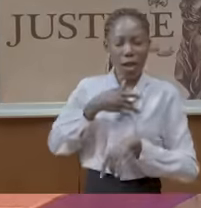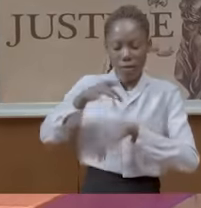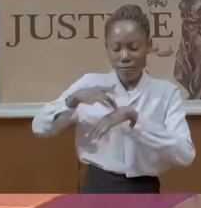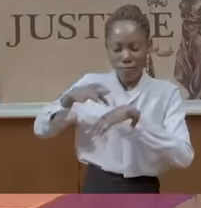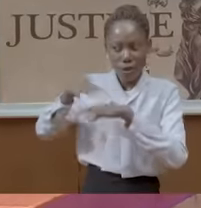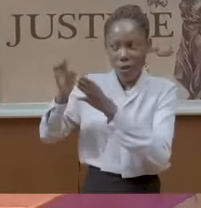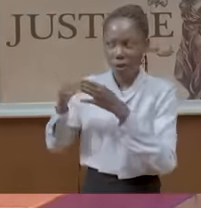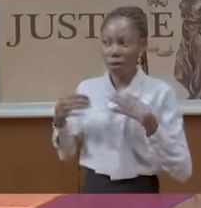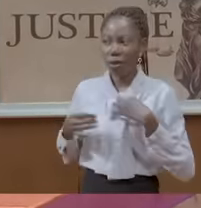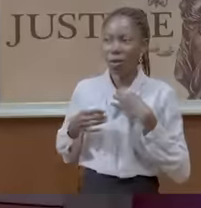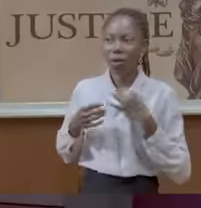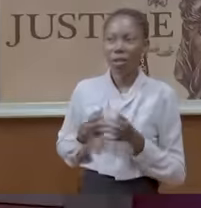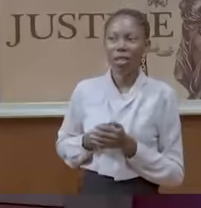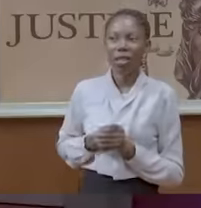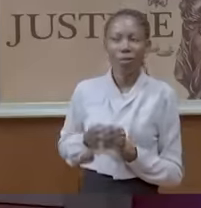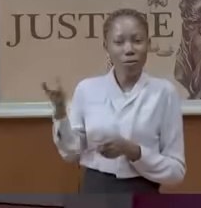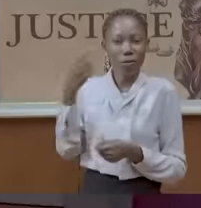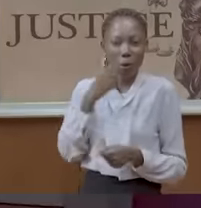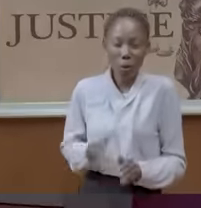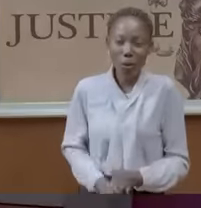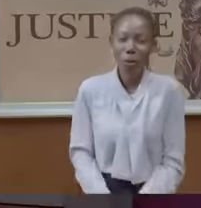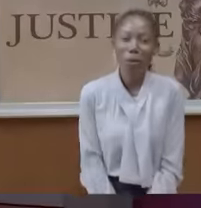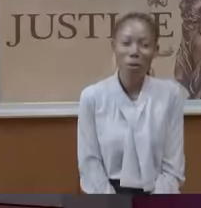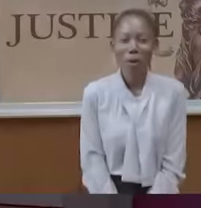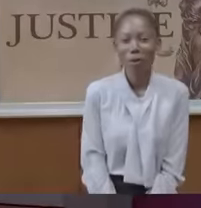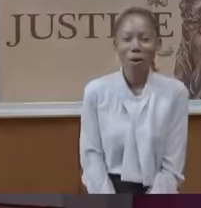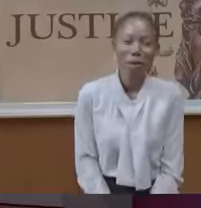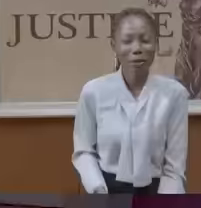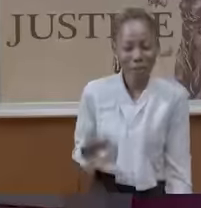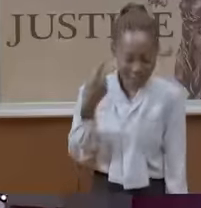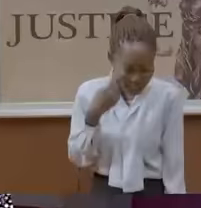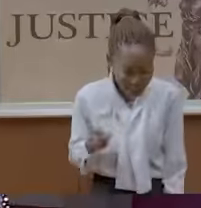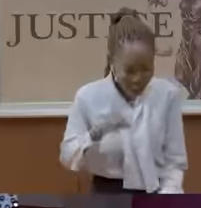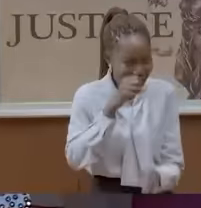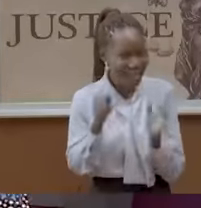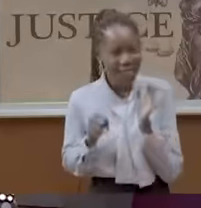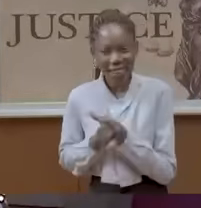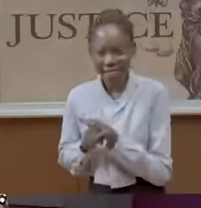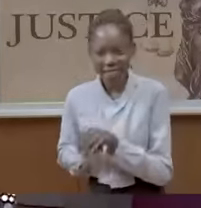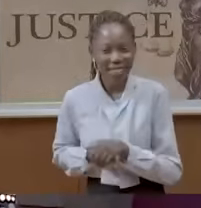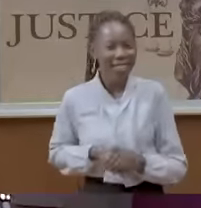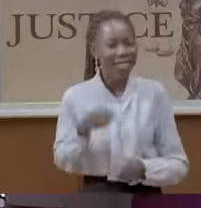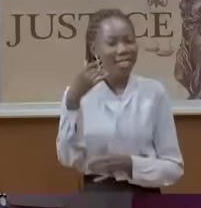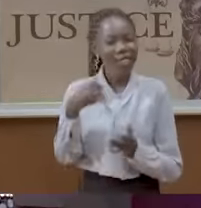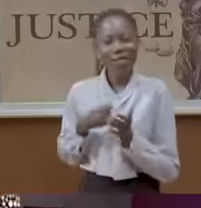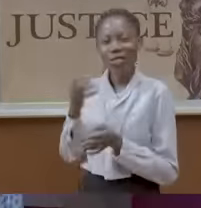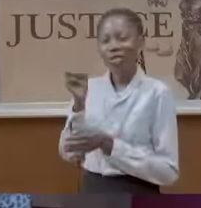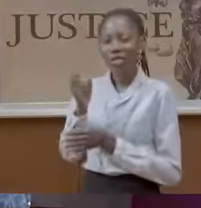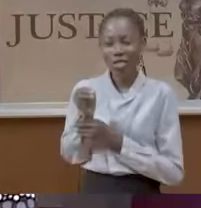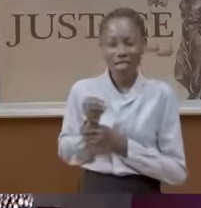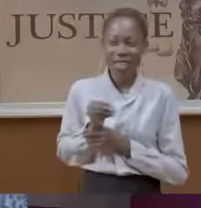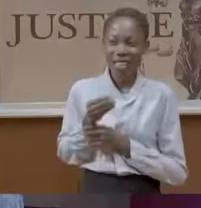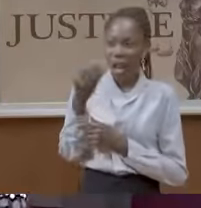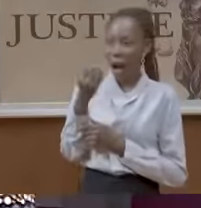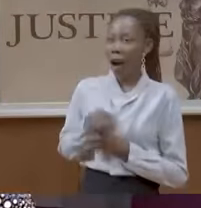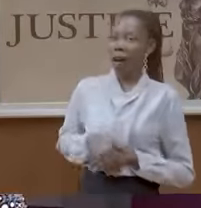naked. Then I will hold my this thing like this. This woman. And God, I said, God will judge. If I ever tell any lie,